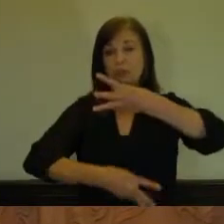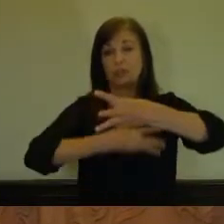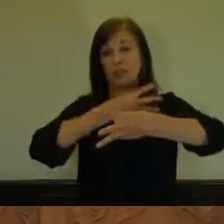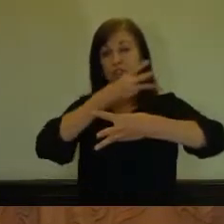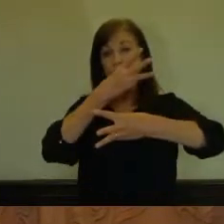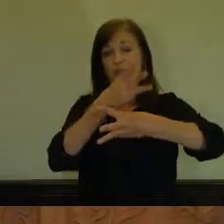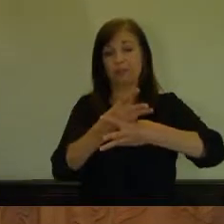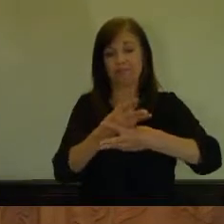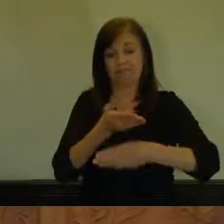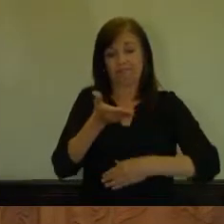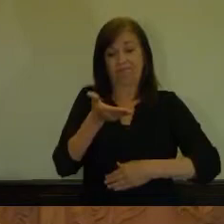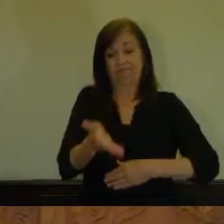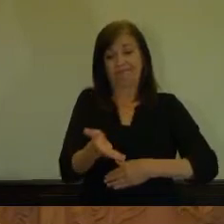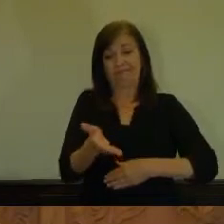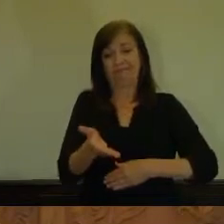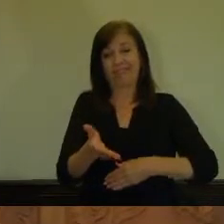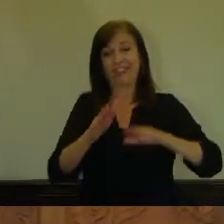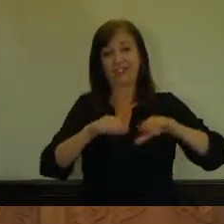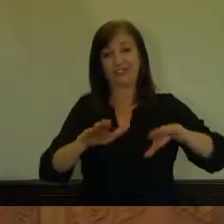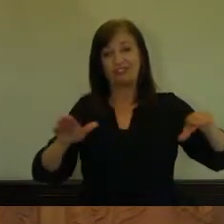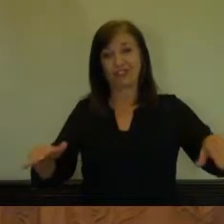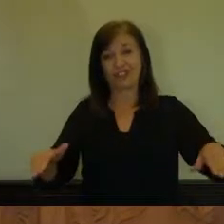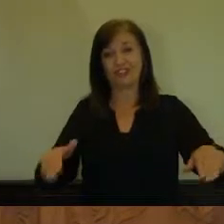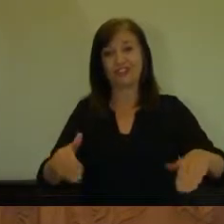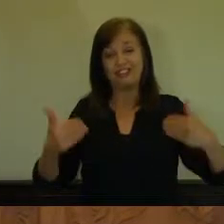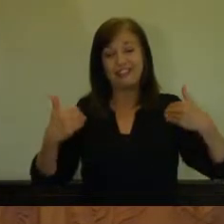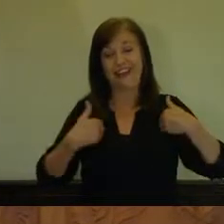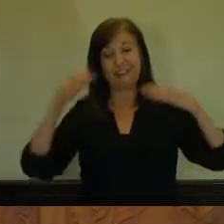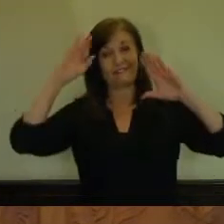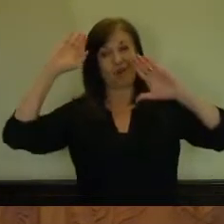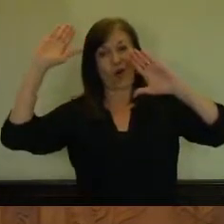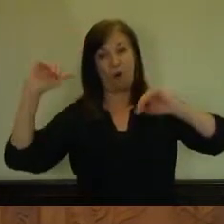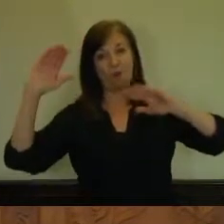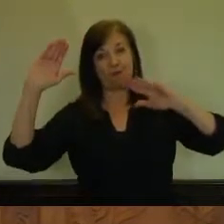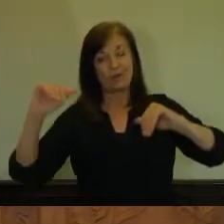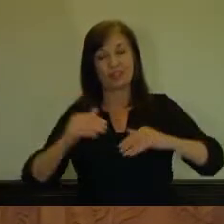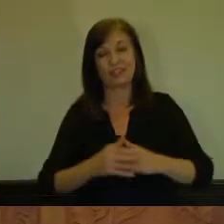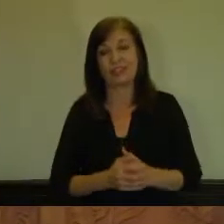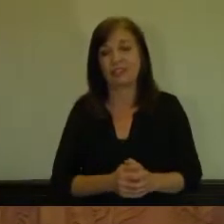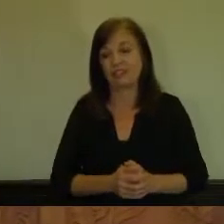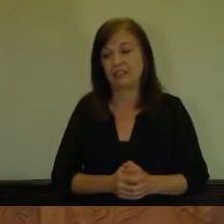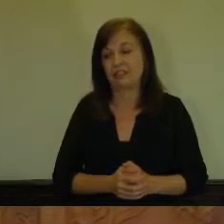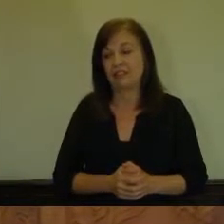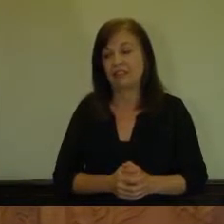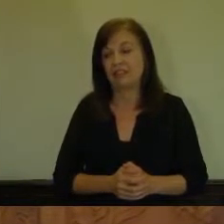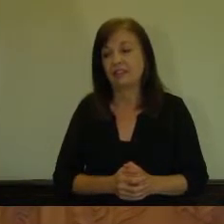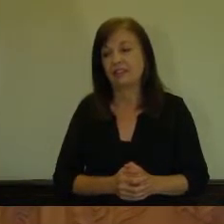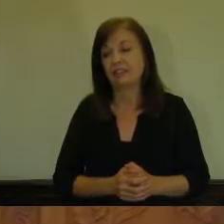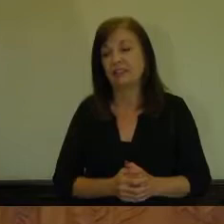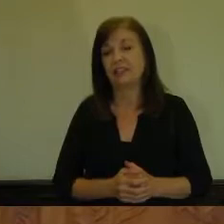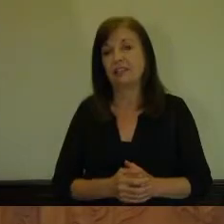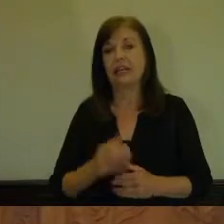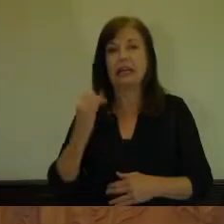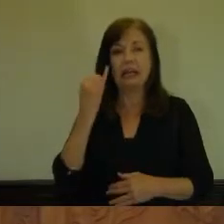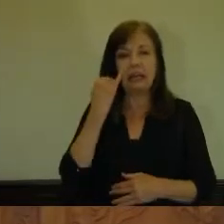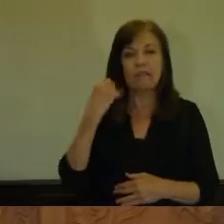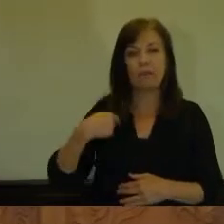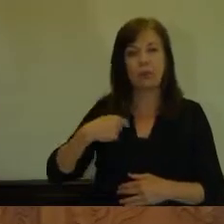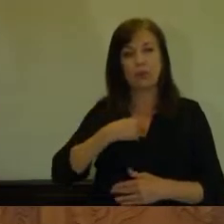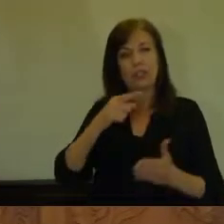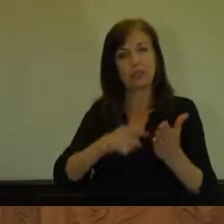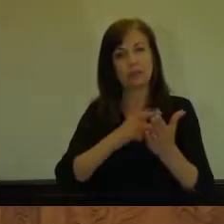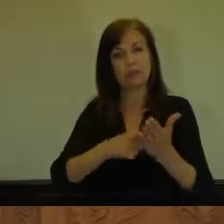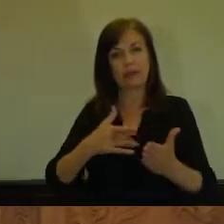in a world that can give our children hope in our